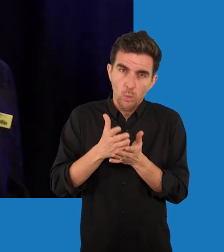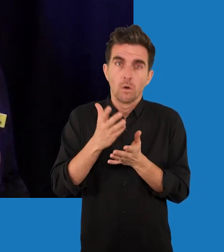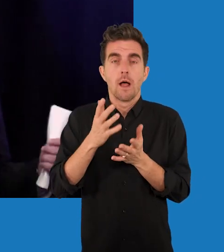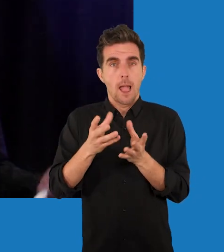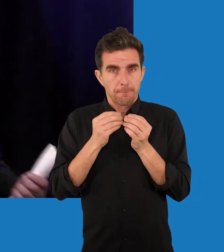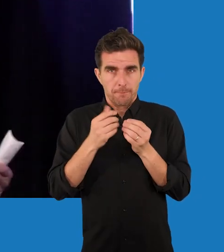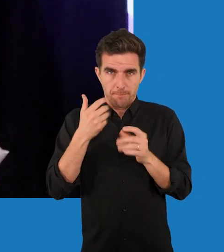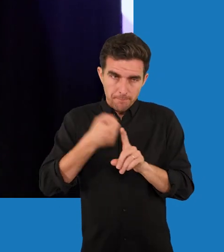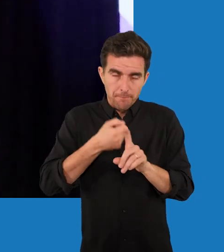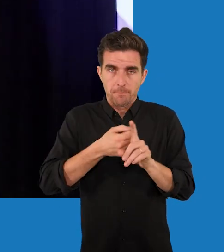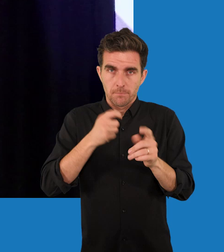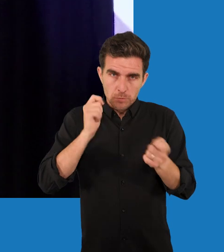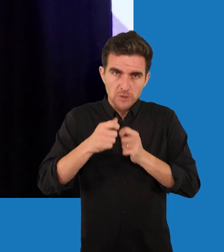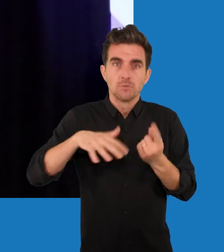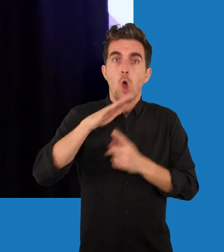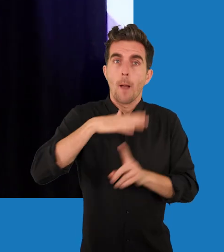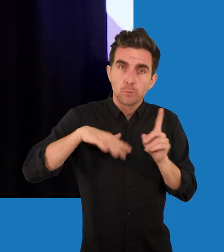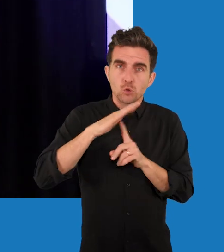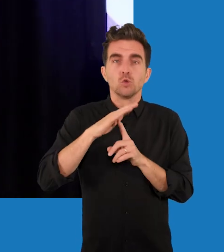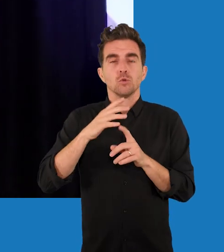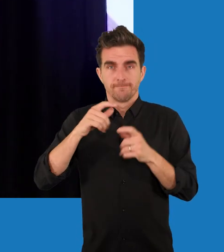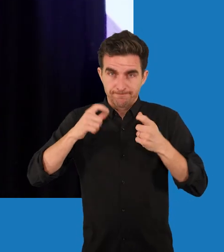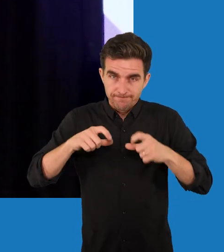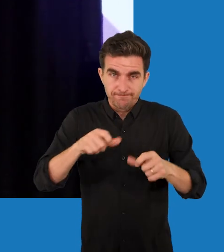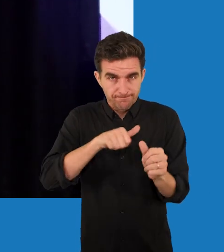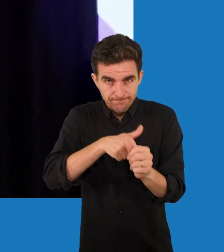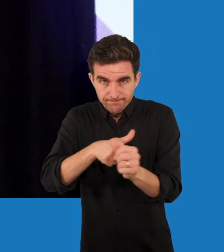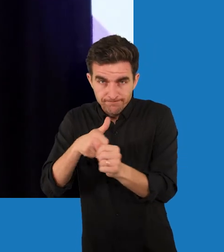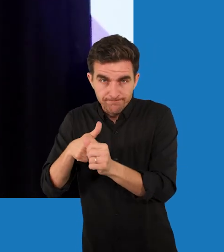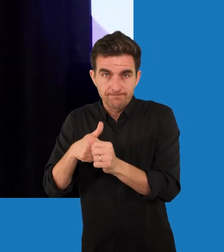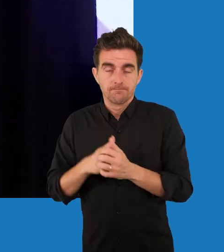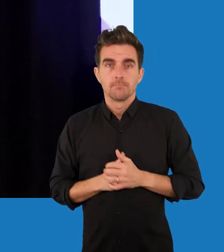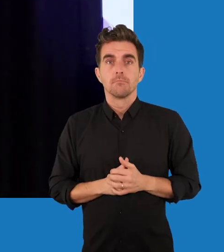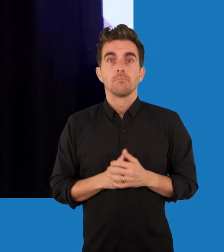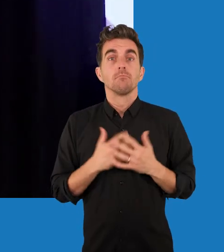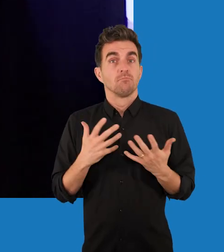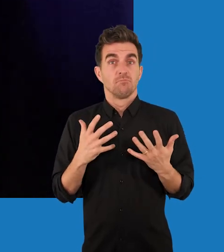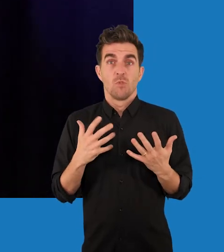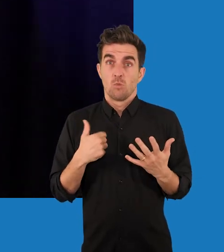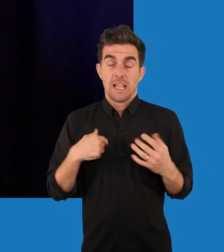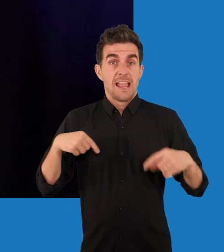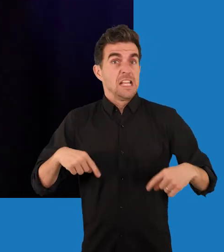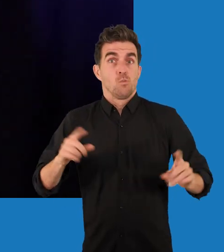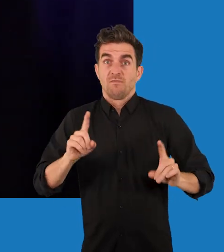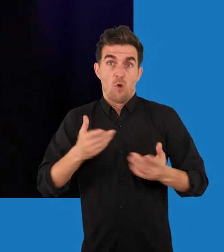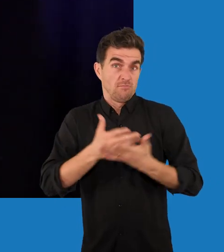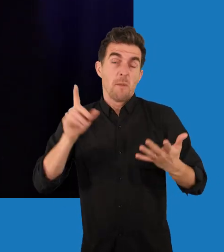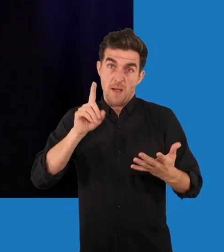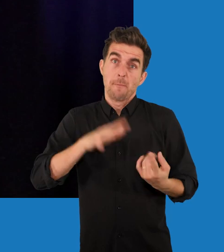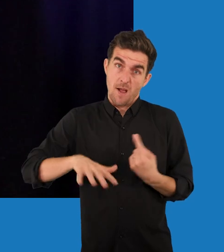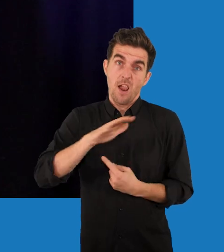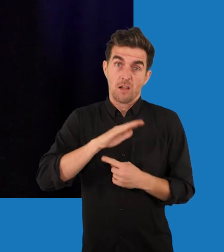sticking with us, for supporting us, and for helping us make a difference to our communities. But most of